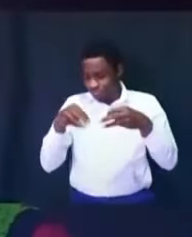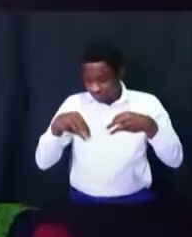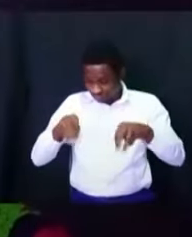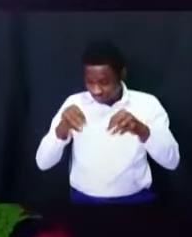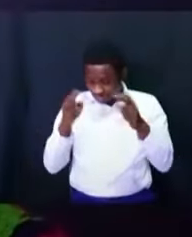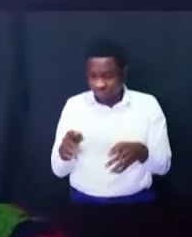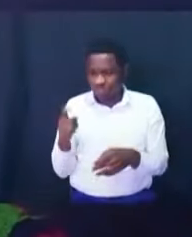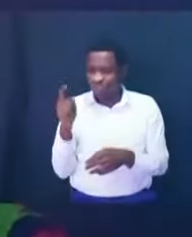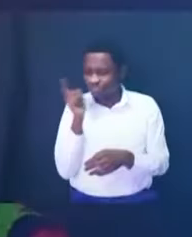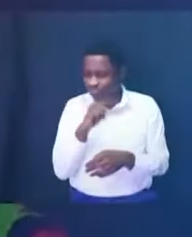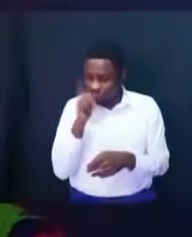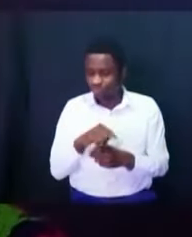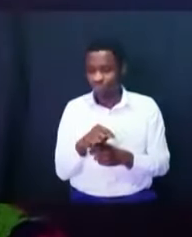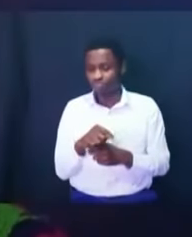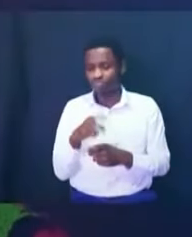wise